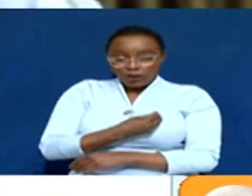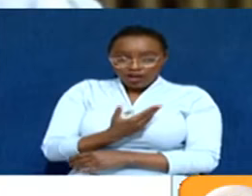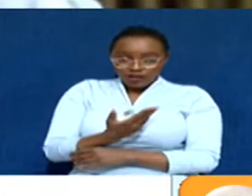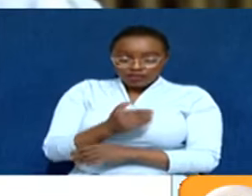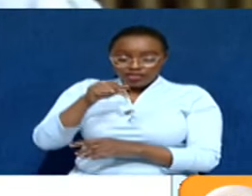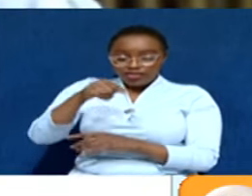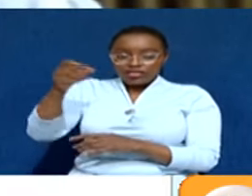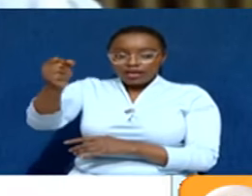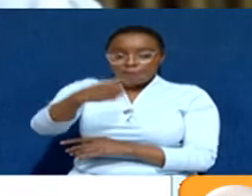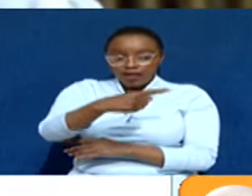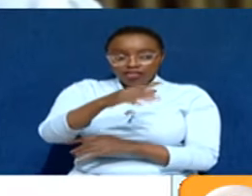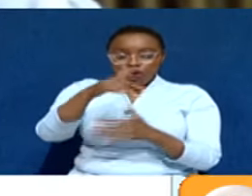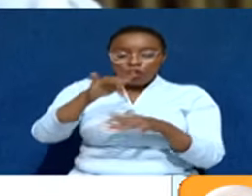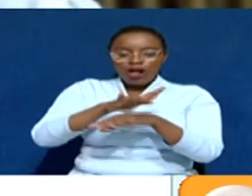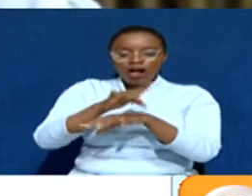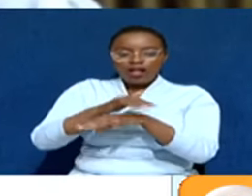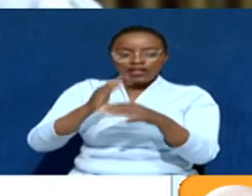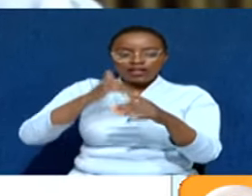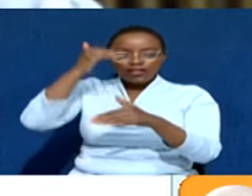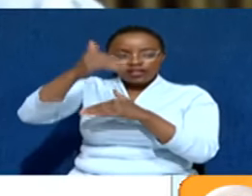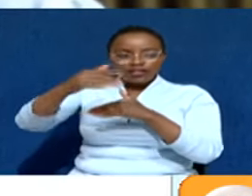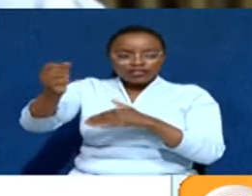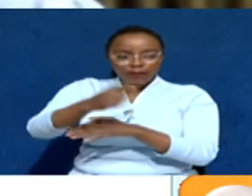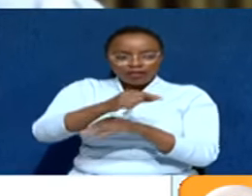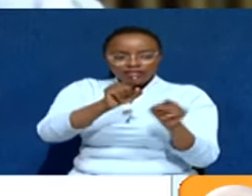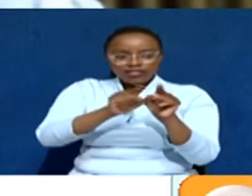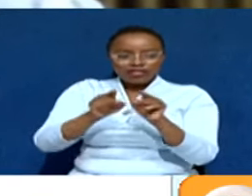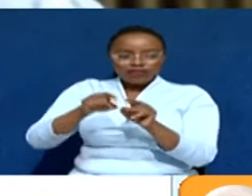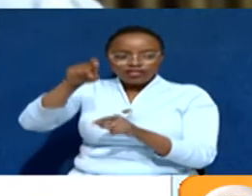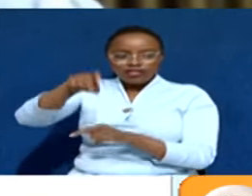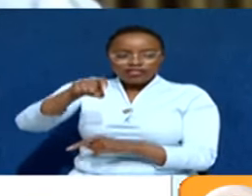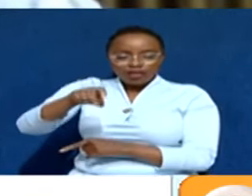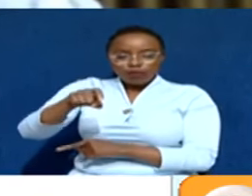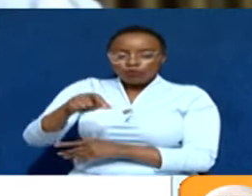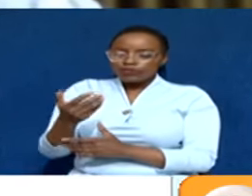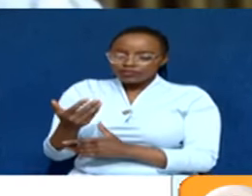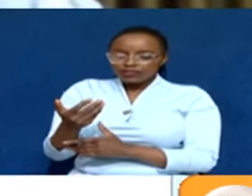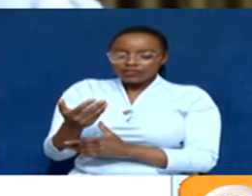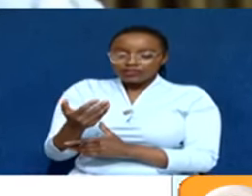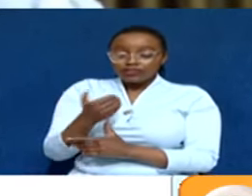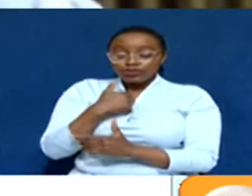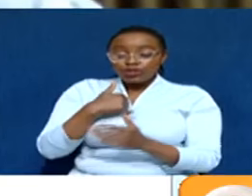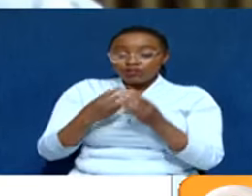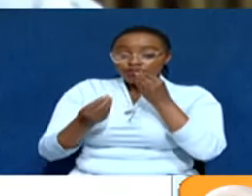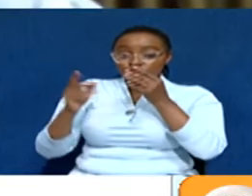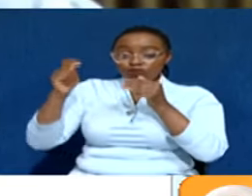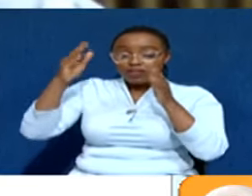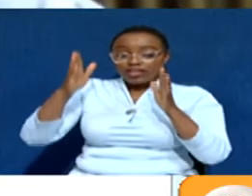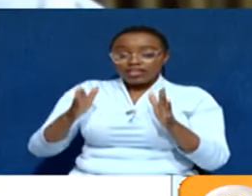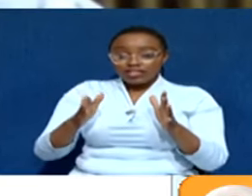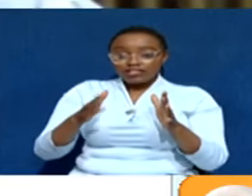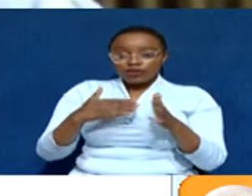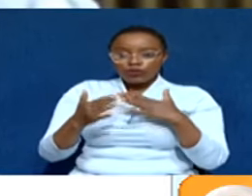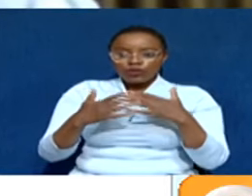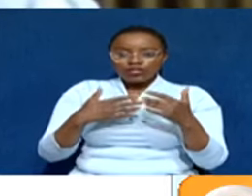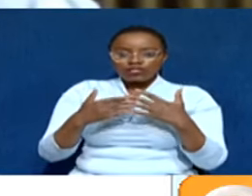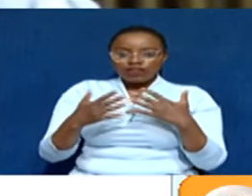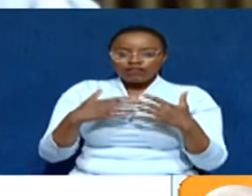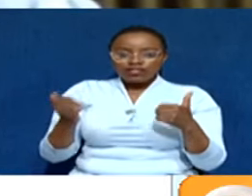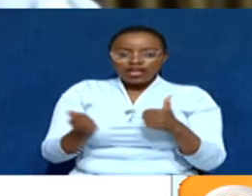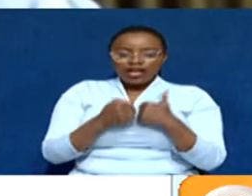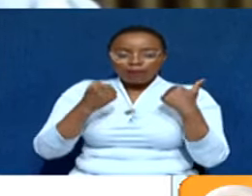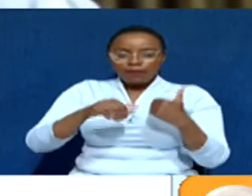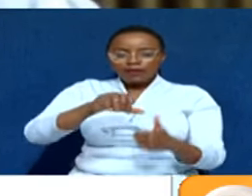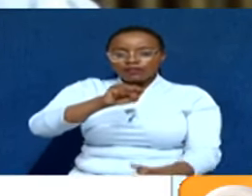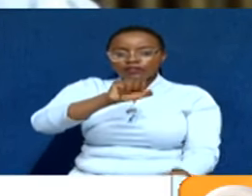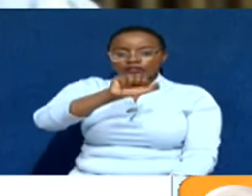course of this month or early next month, we should be able to inform Kenyans what is going on